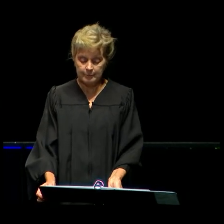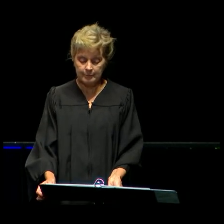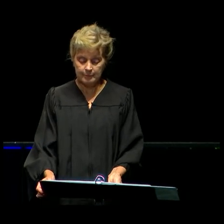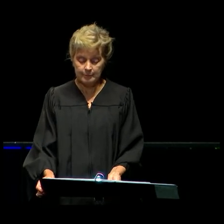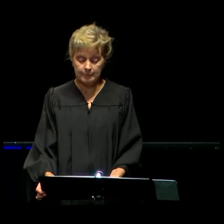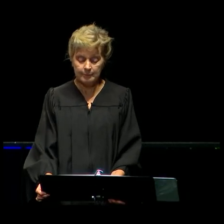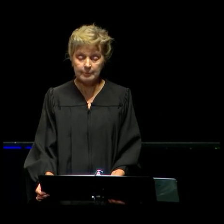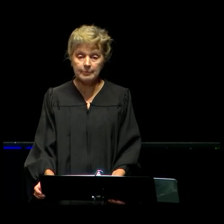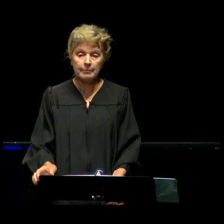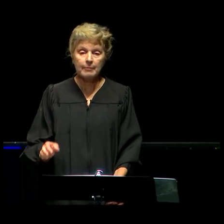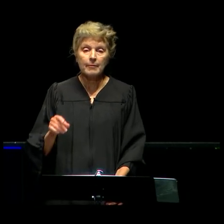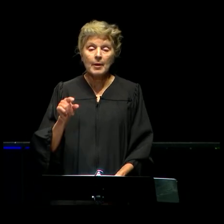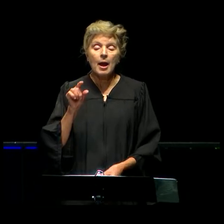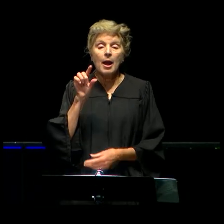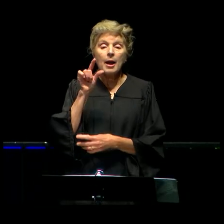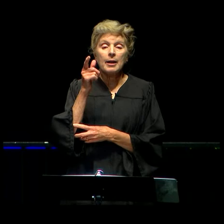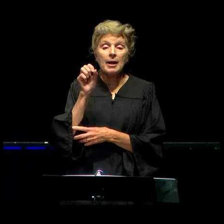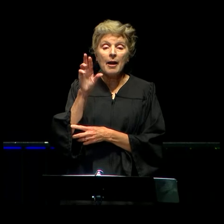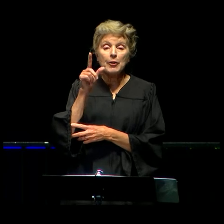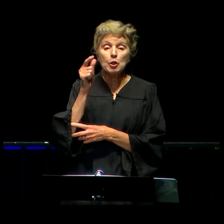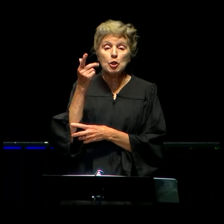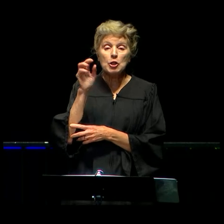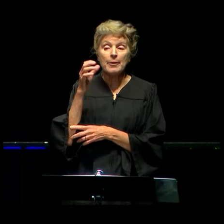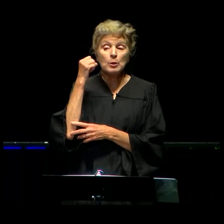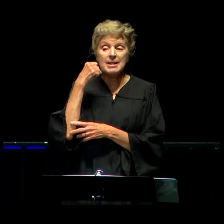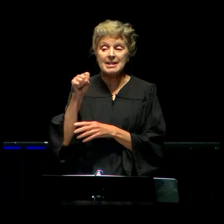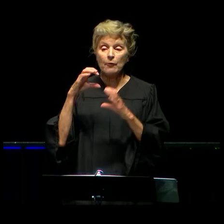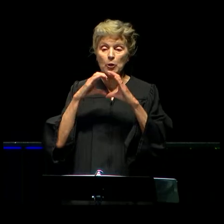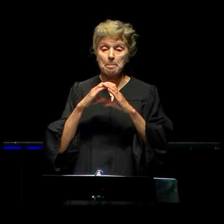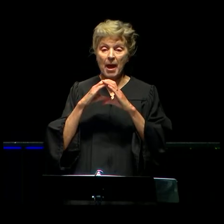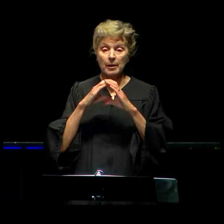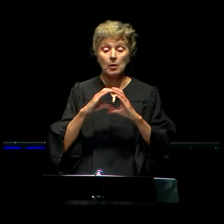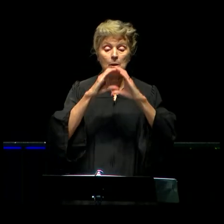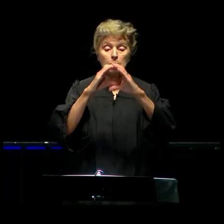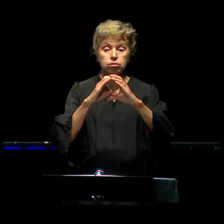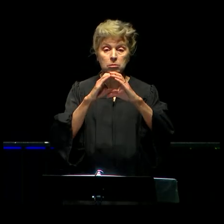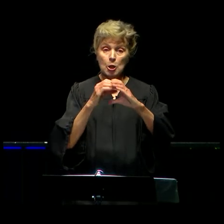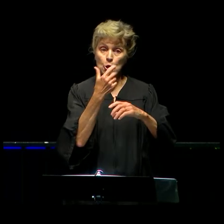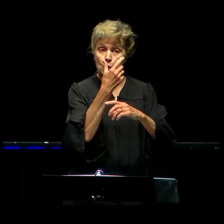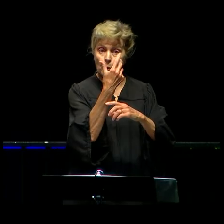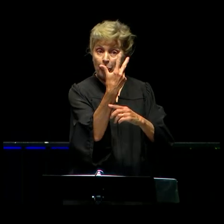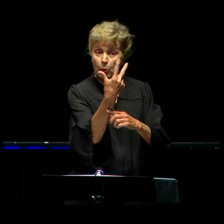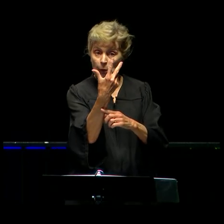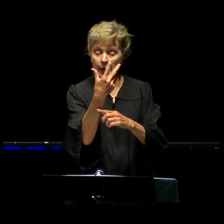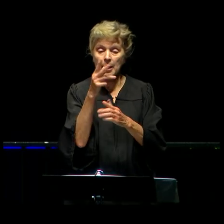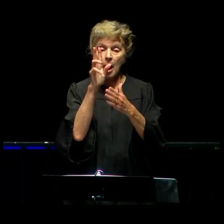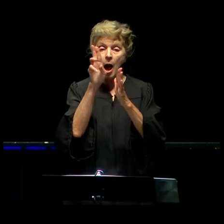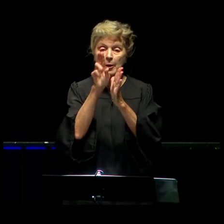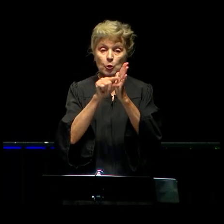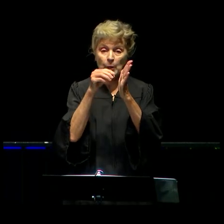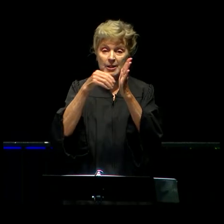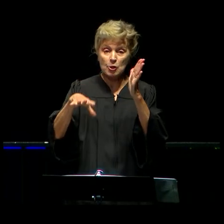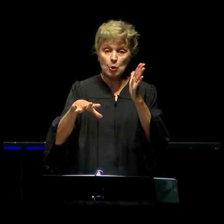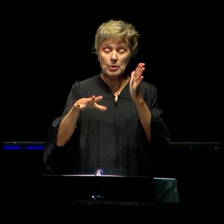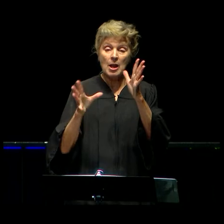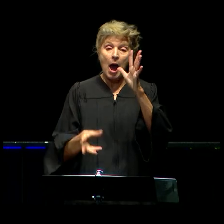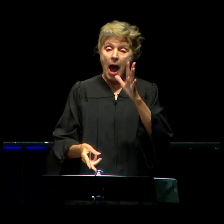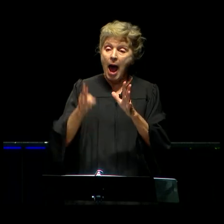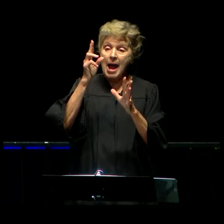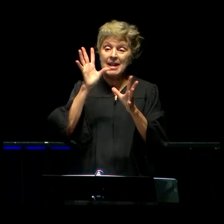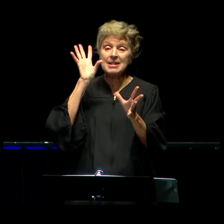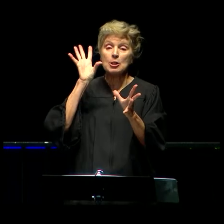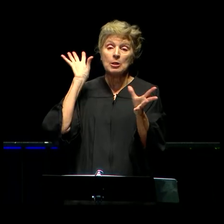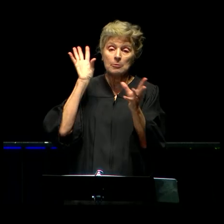The Governor General's Silver Medal is awarded to three undergraduate students at the university with the highest cumulative grade